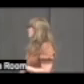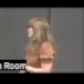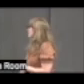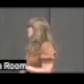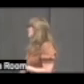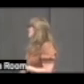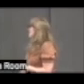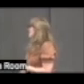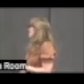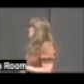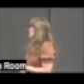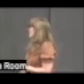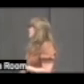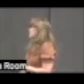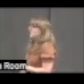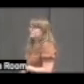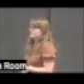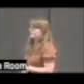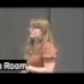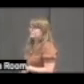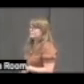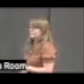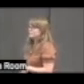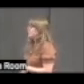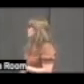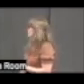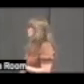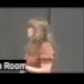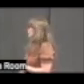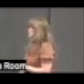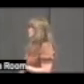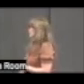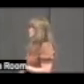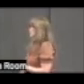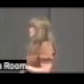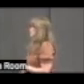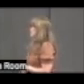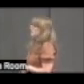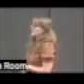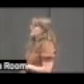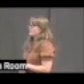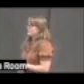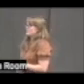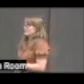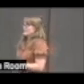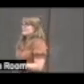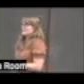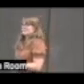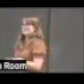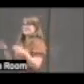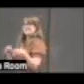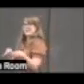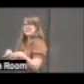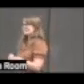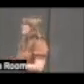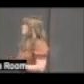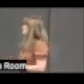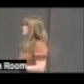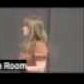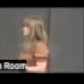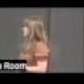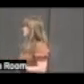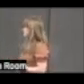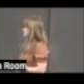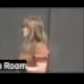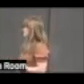as a partner in the local Northwest species. So I'm excited about, sort of bringing a lot of this research back into